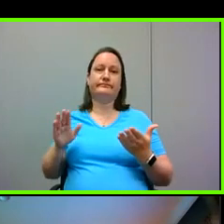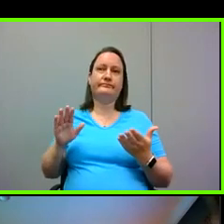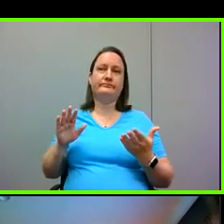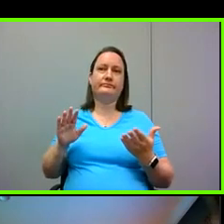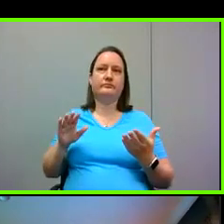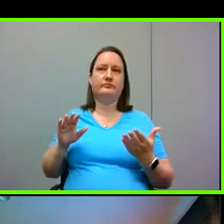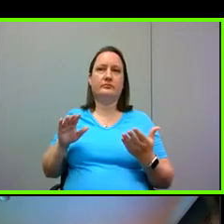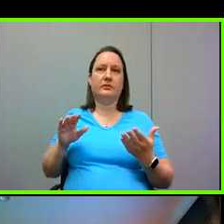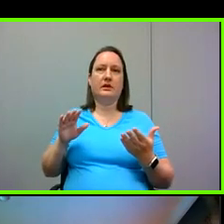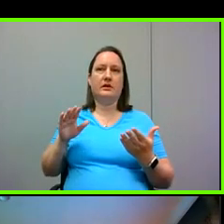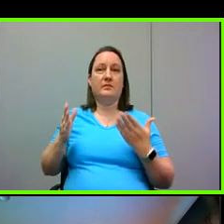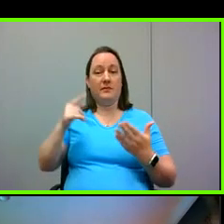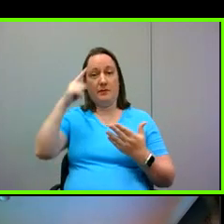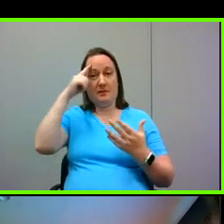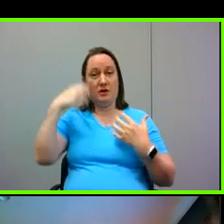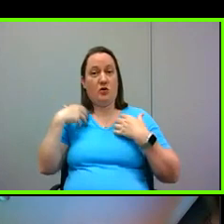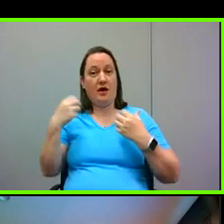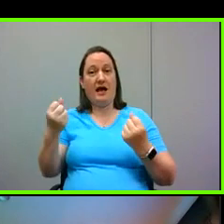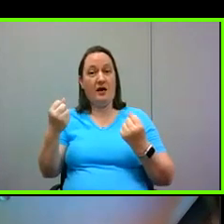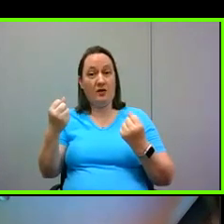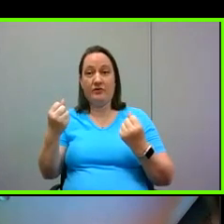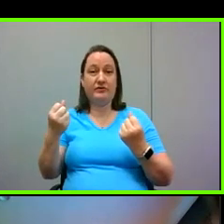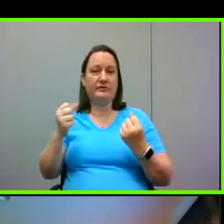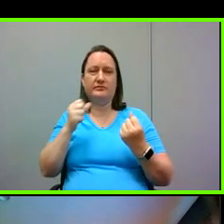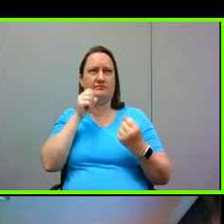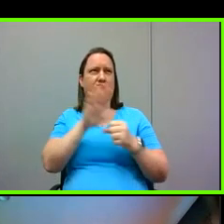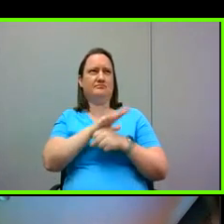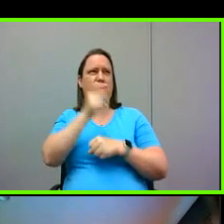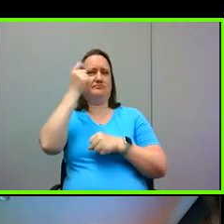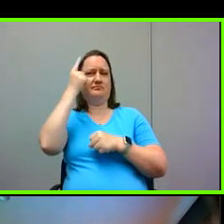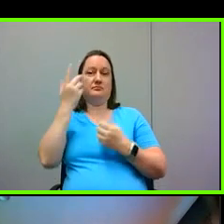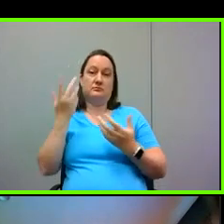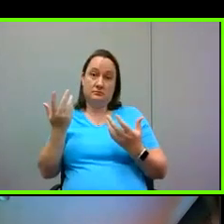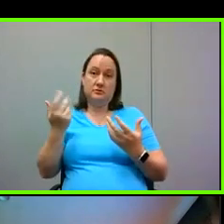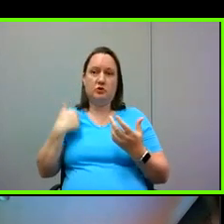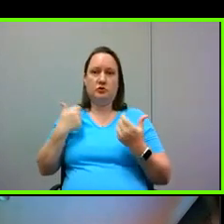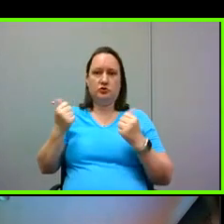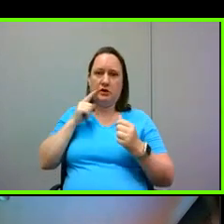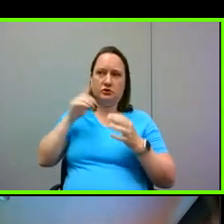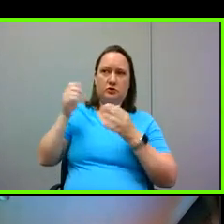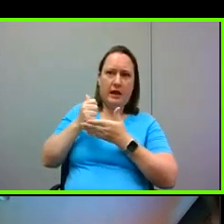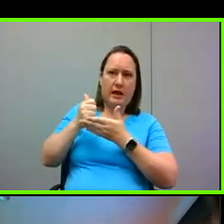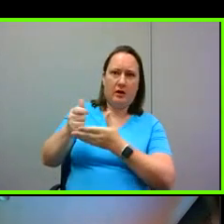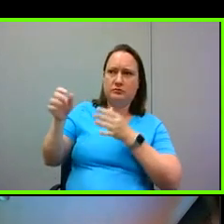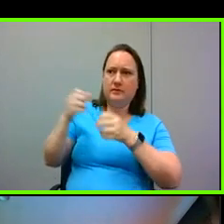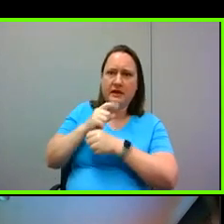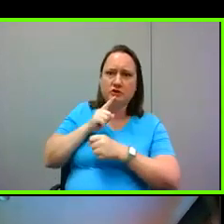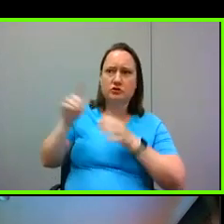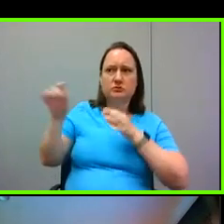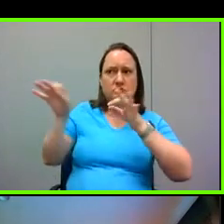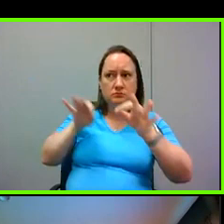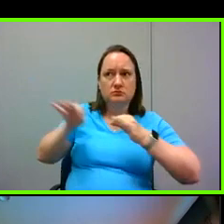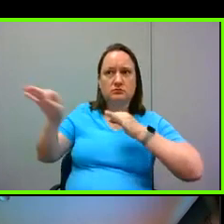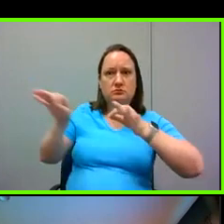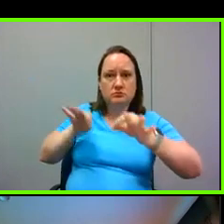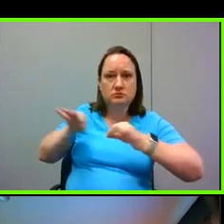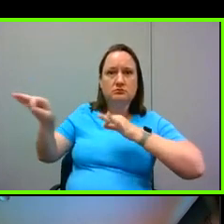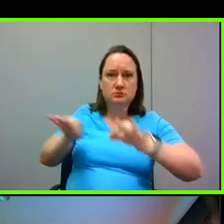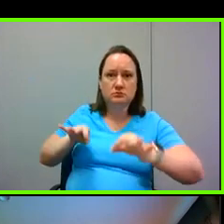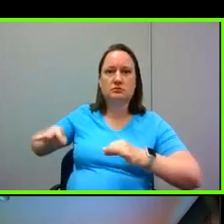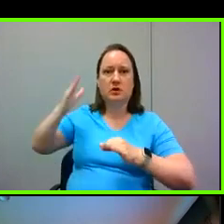in their mental health capacity. So we're trying to help with that. So things like that our office